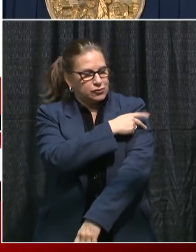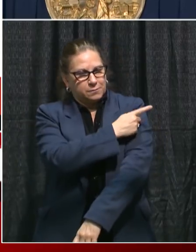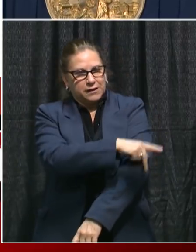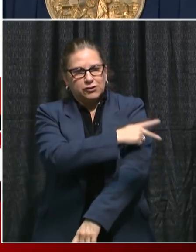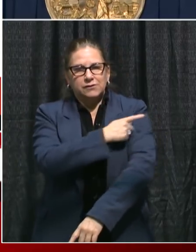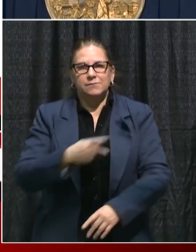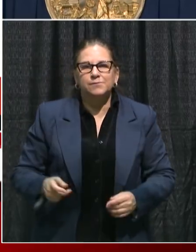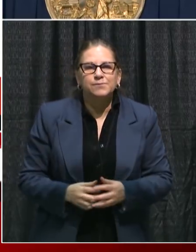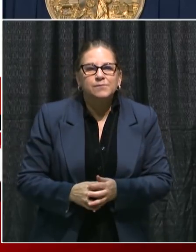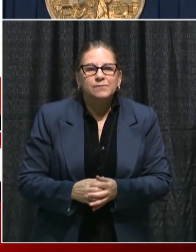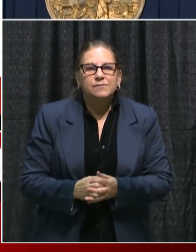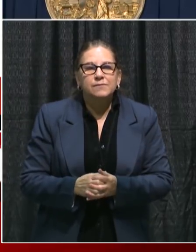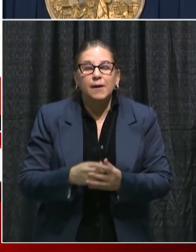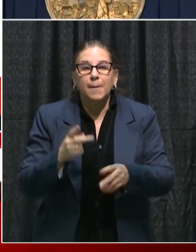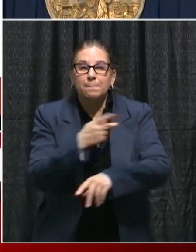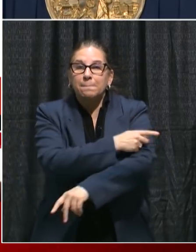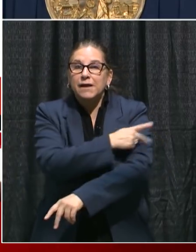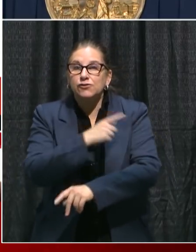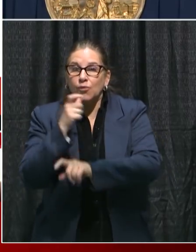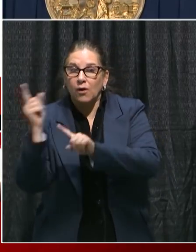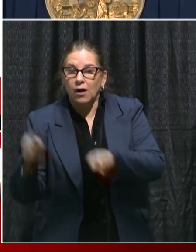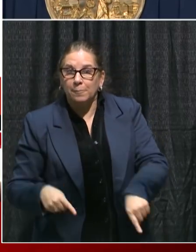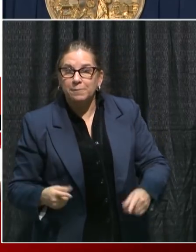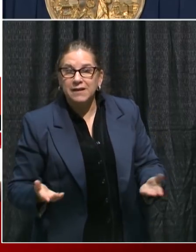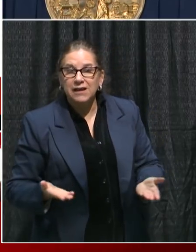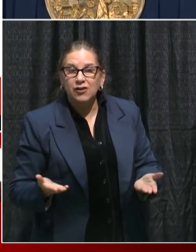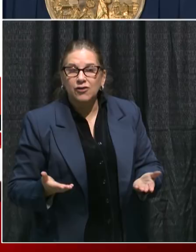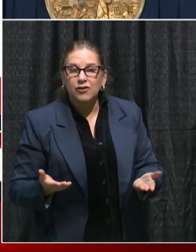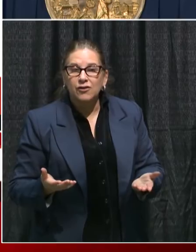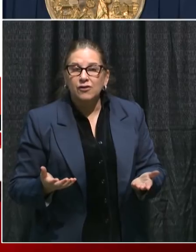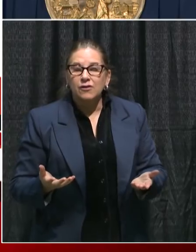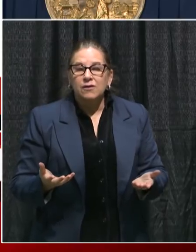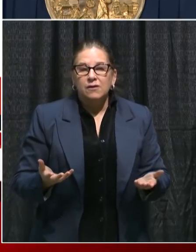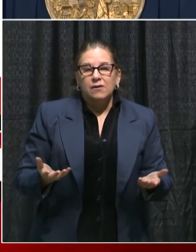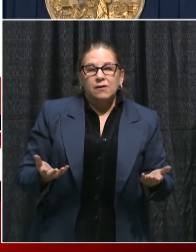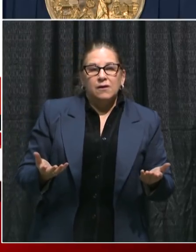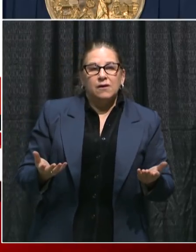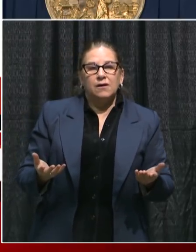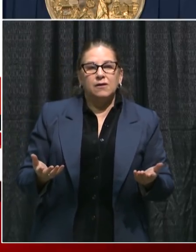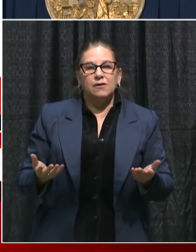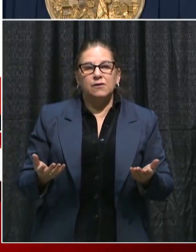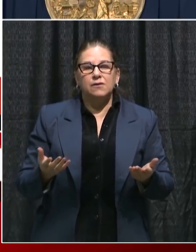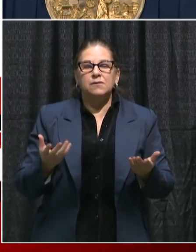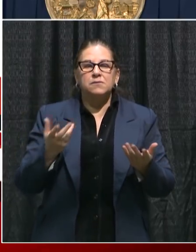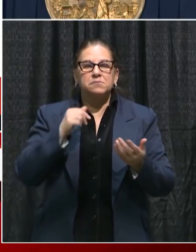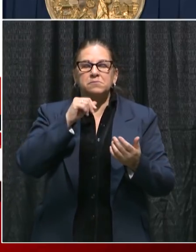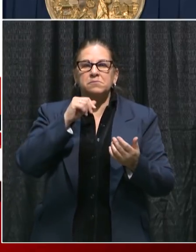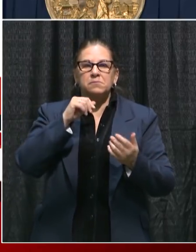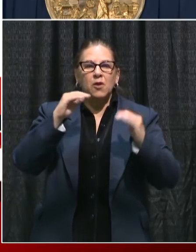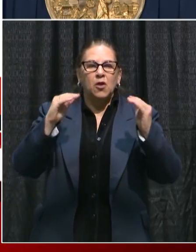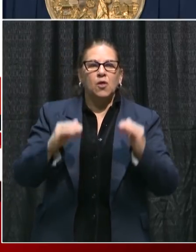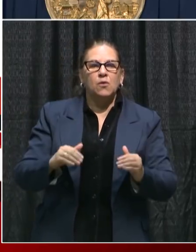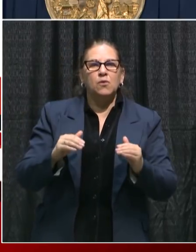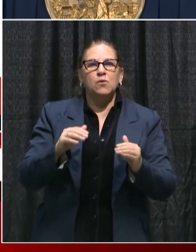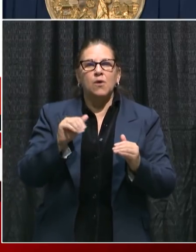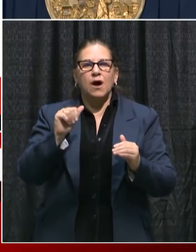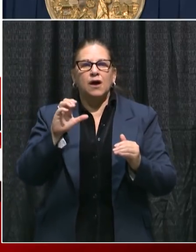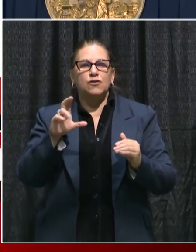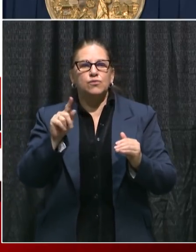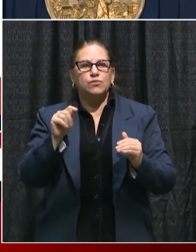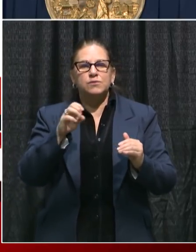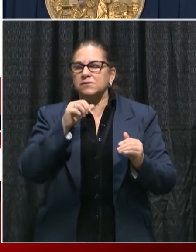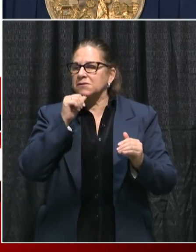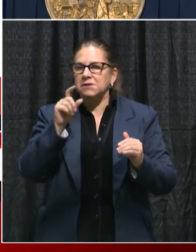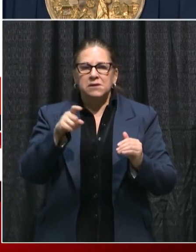acuity COVID positive patients, meaning these are patients who need neither a ventilator or an ICU